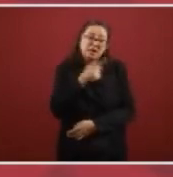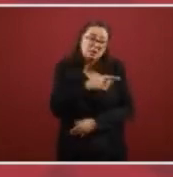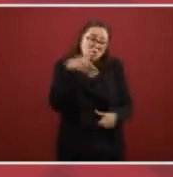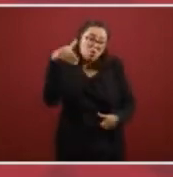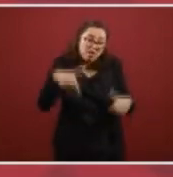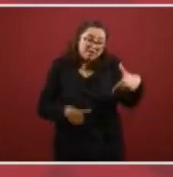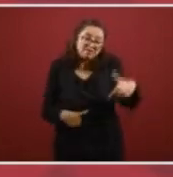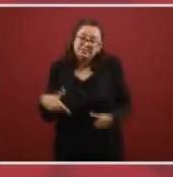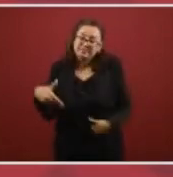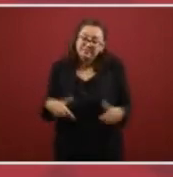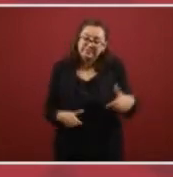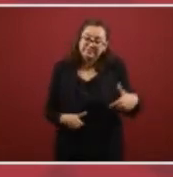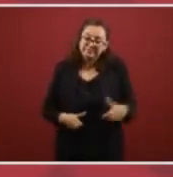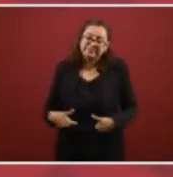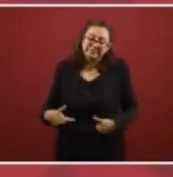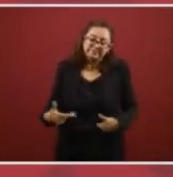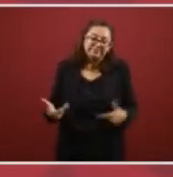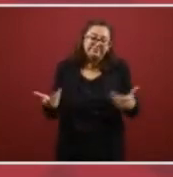for the bother